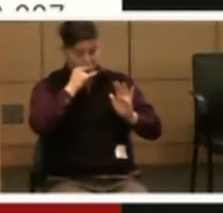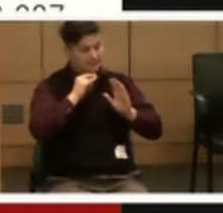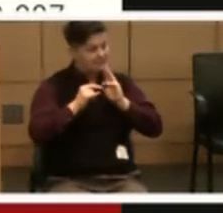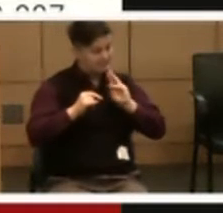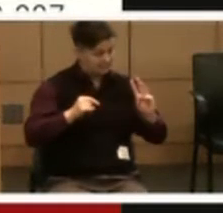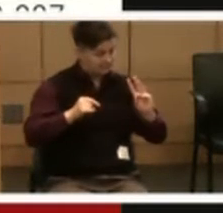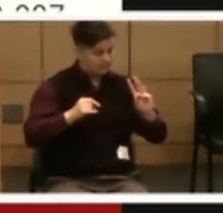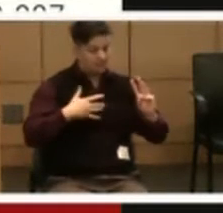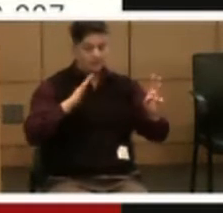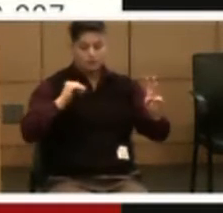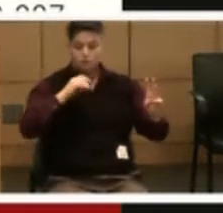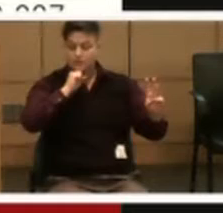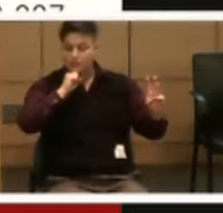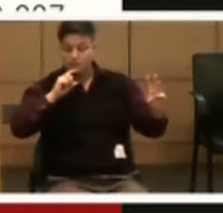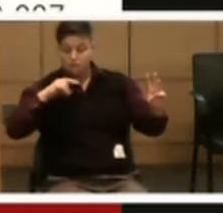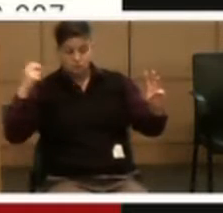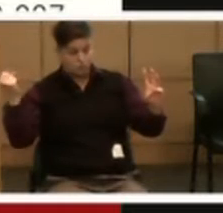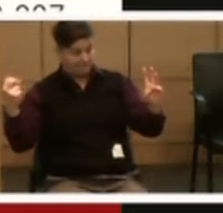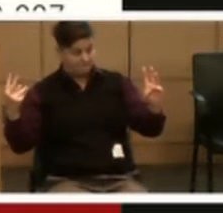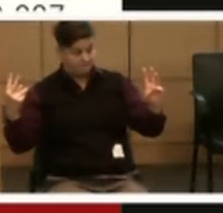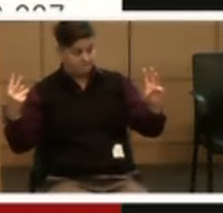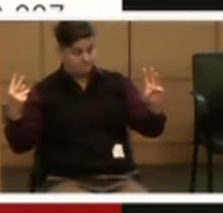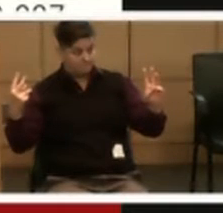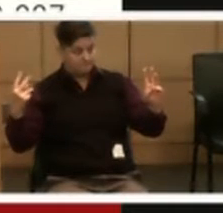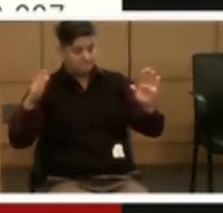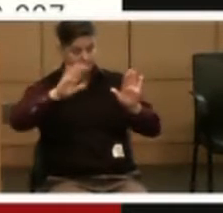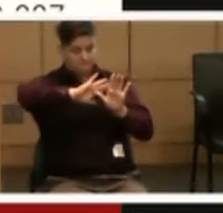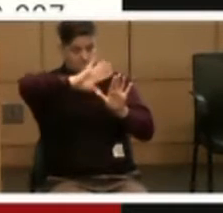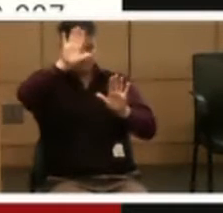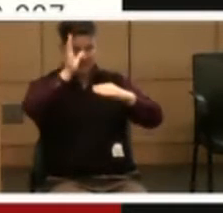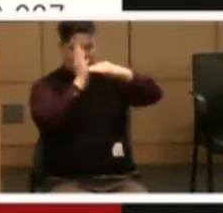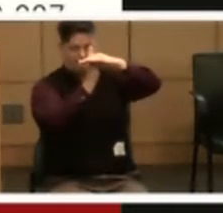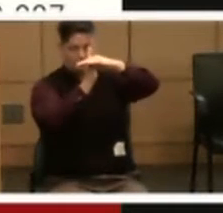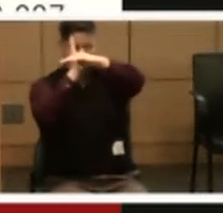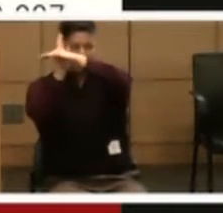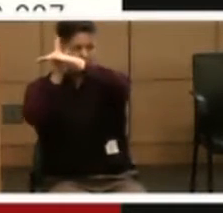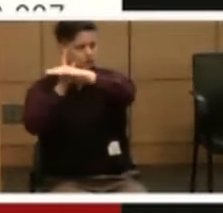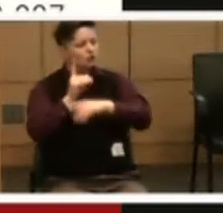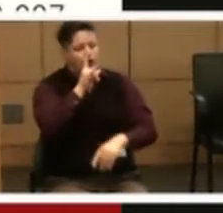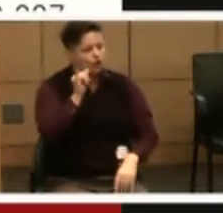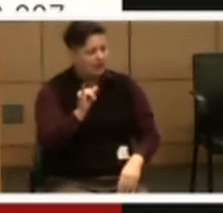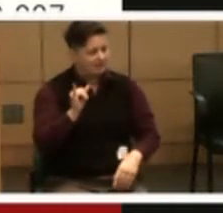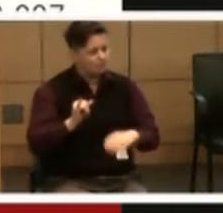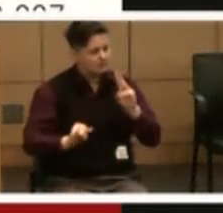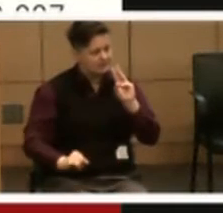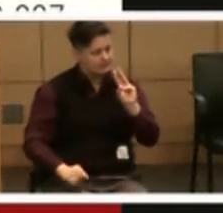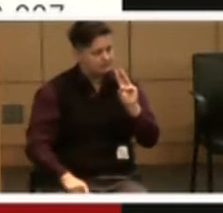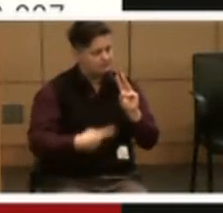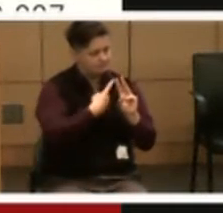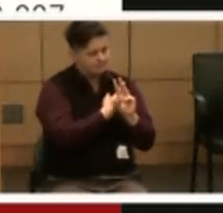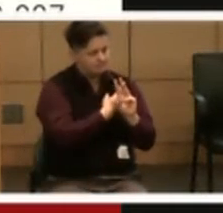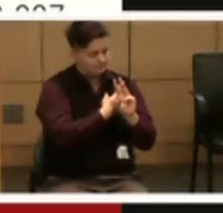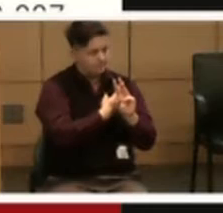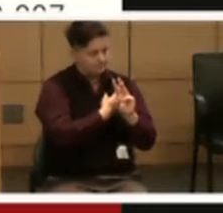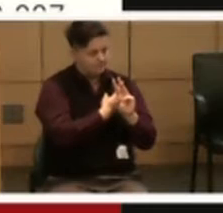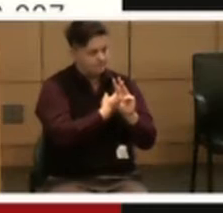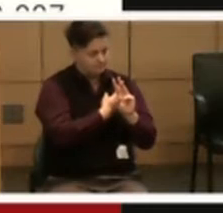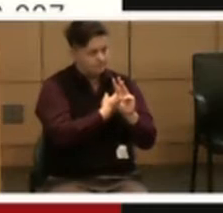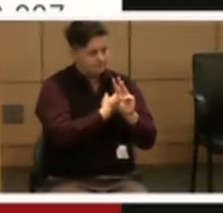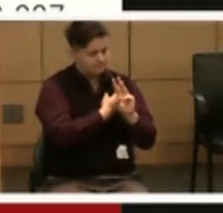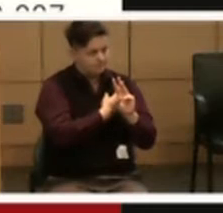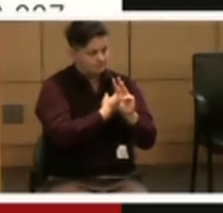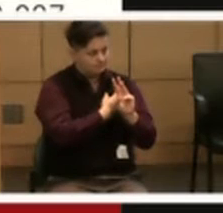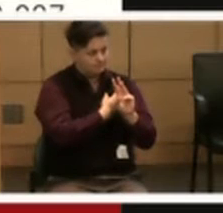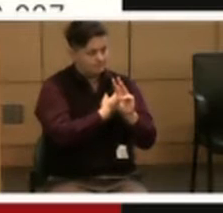at age 12, this would be their average score at age 6. Okay, so for the